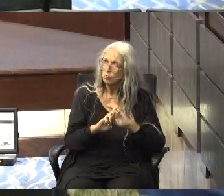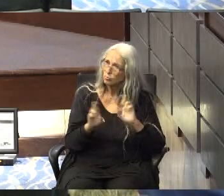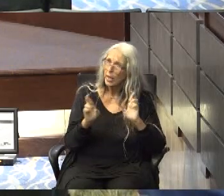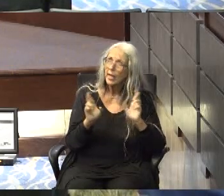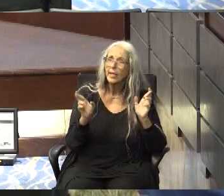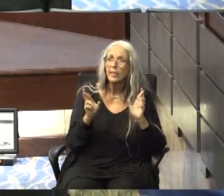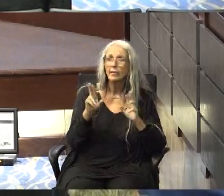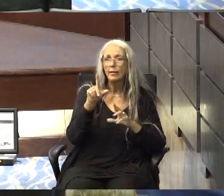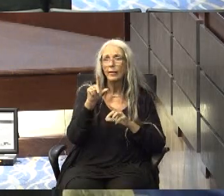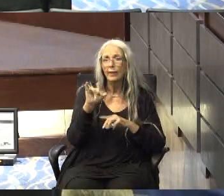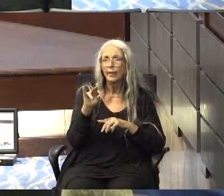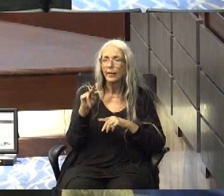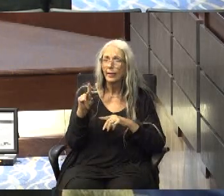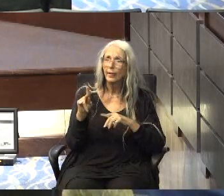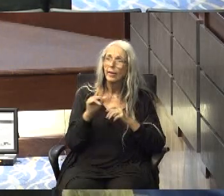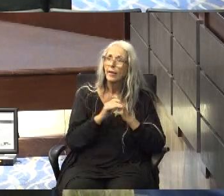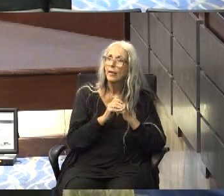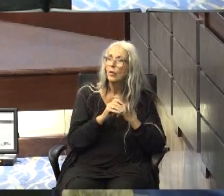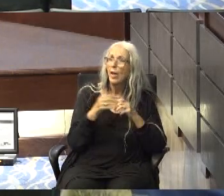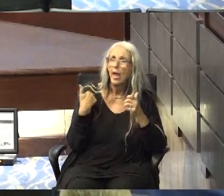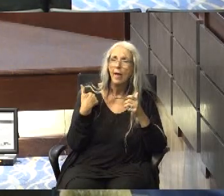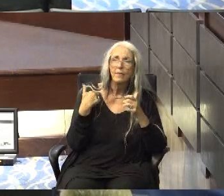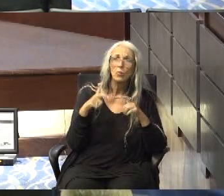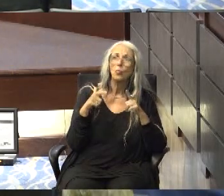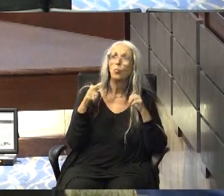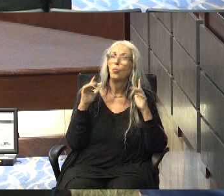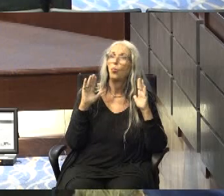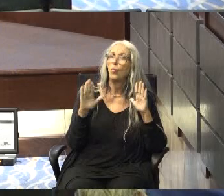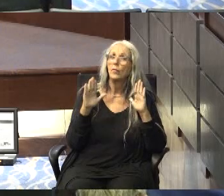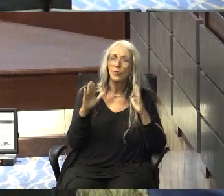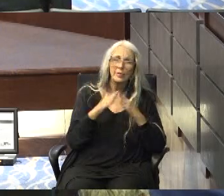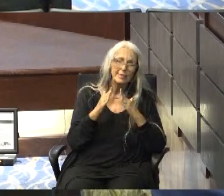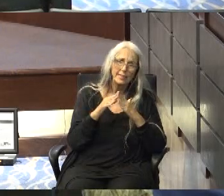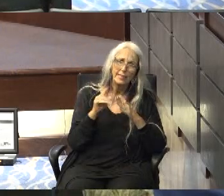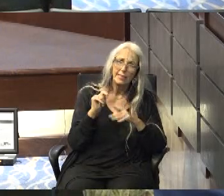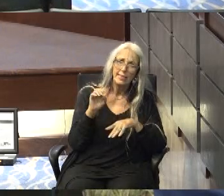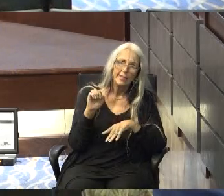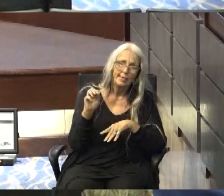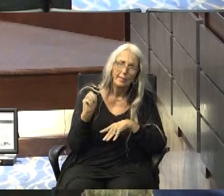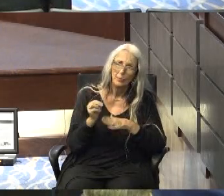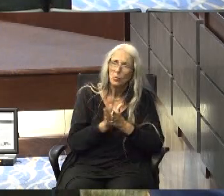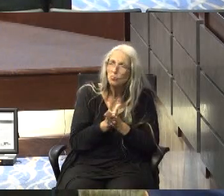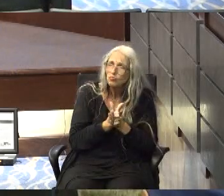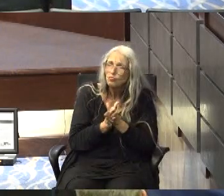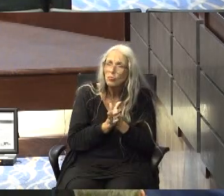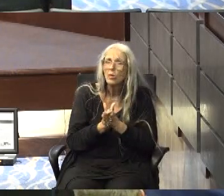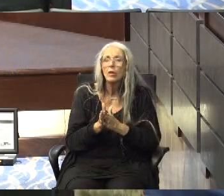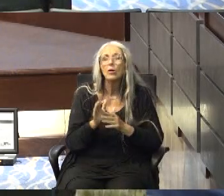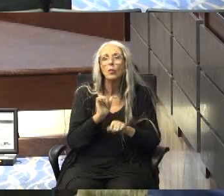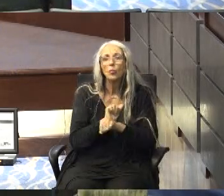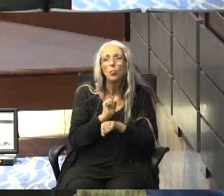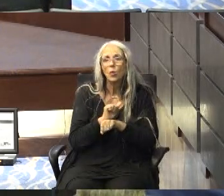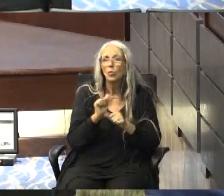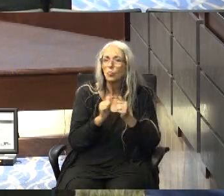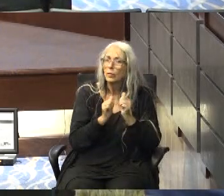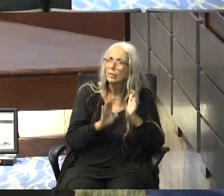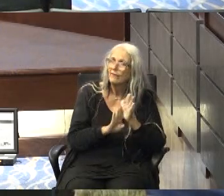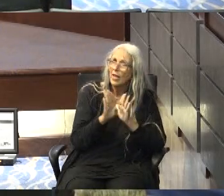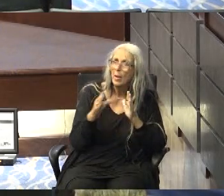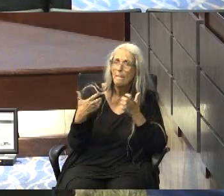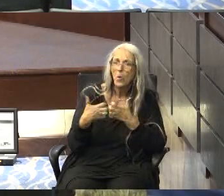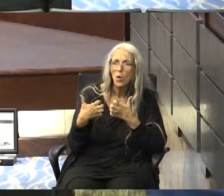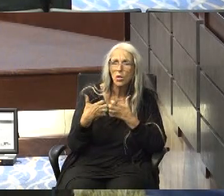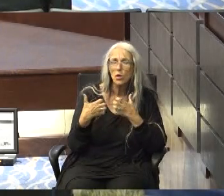has been aggregated. We've got an incredible city team, an aggressive city team who's willing to work with a development partner.